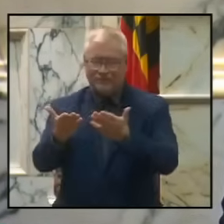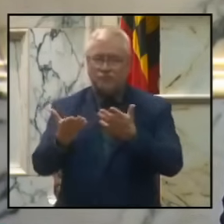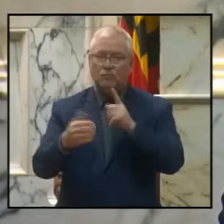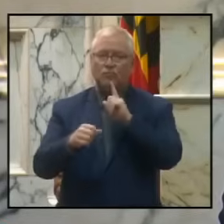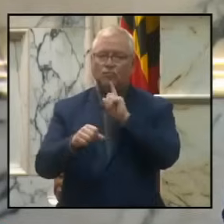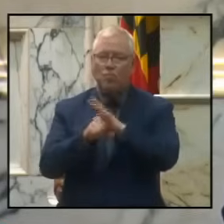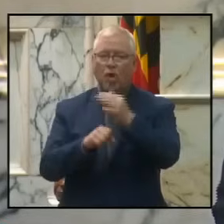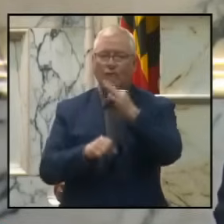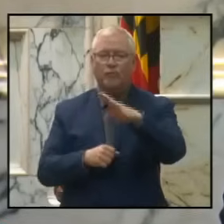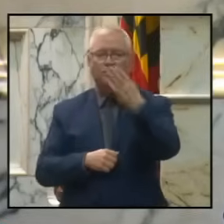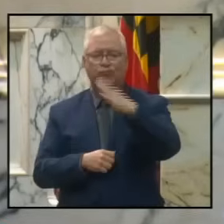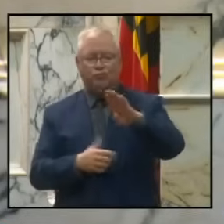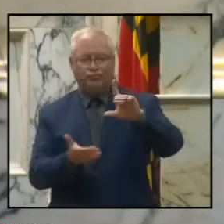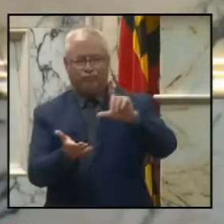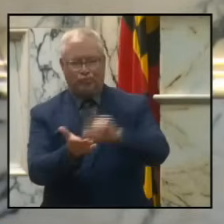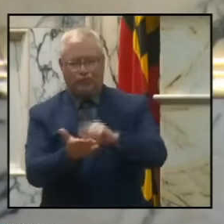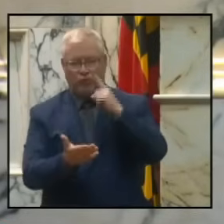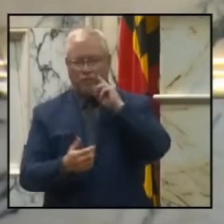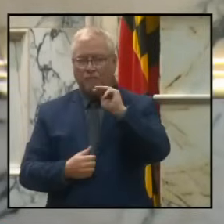Maryland's future.